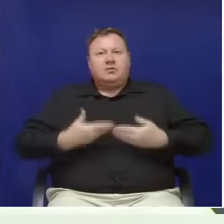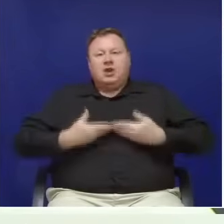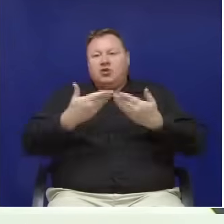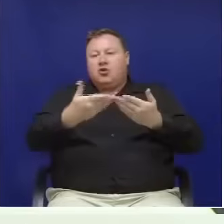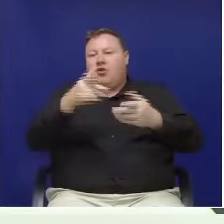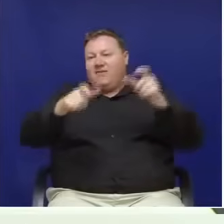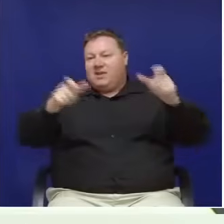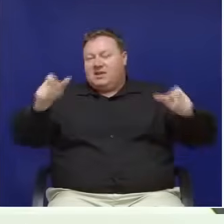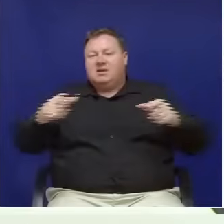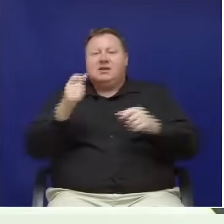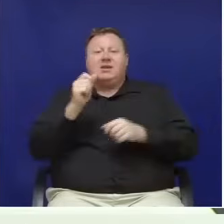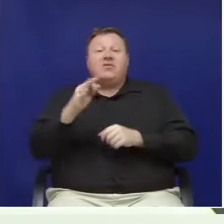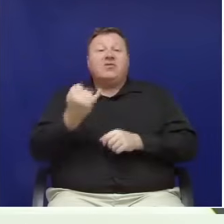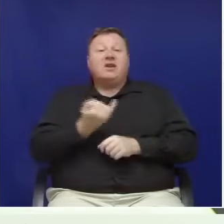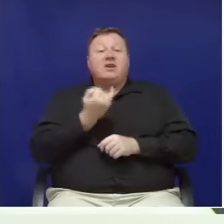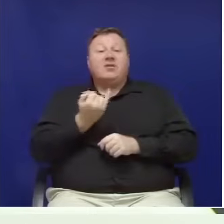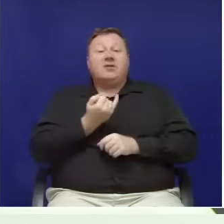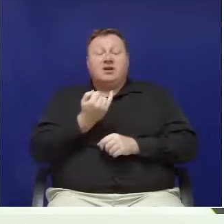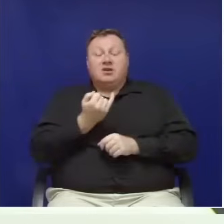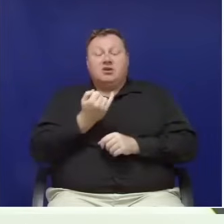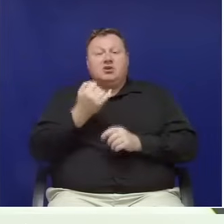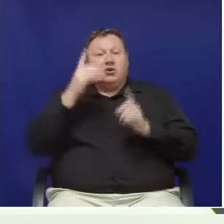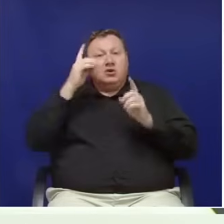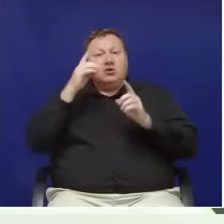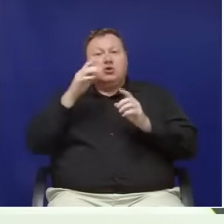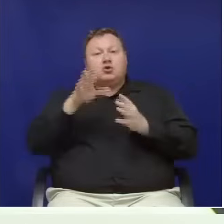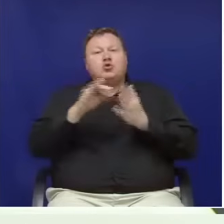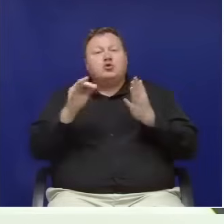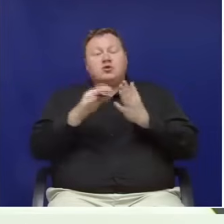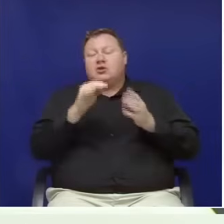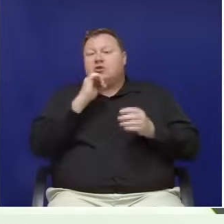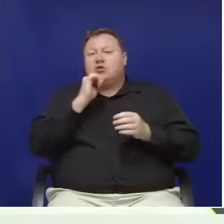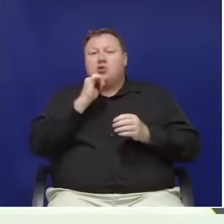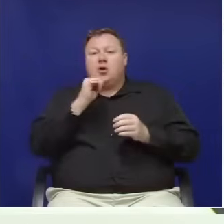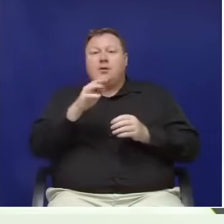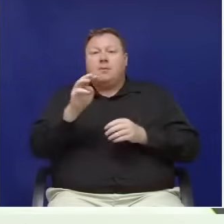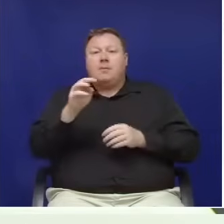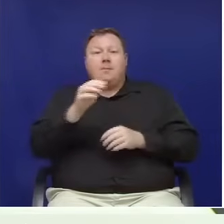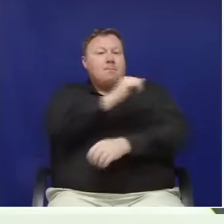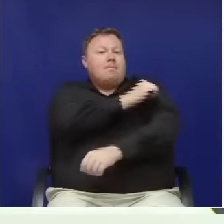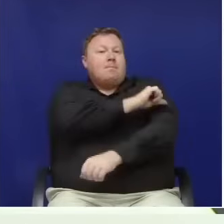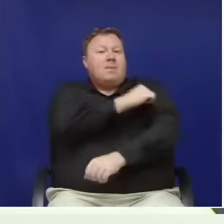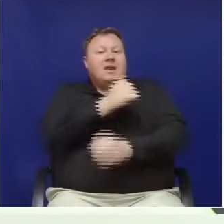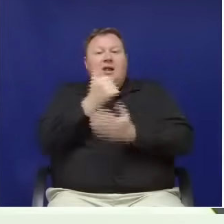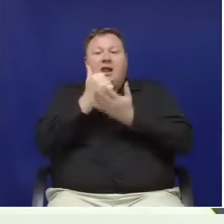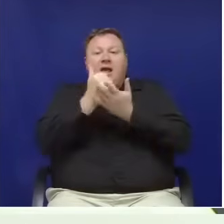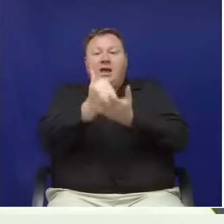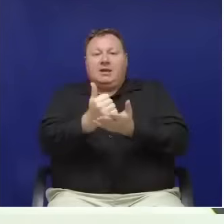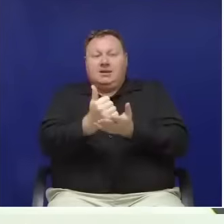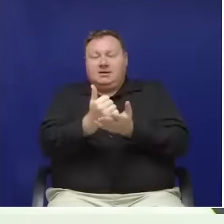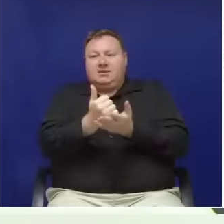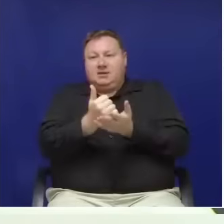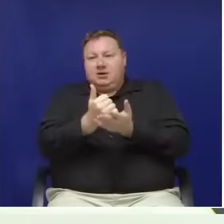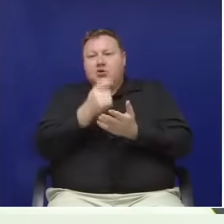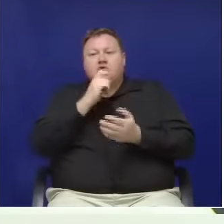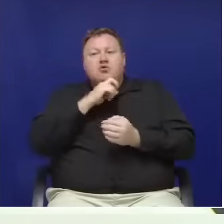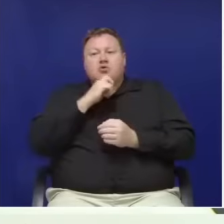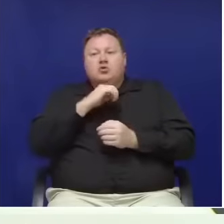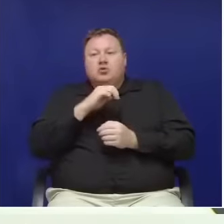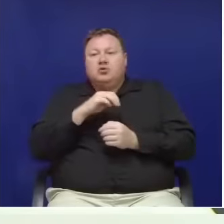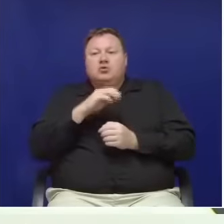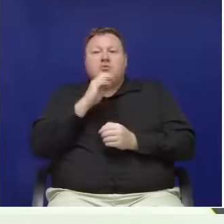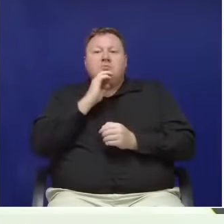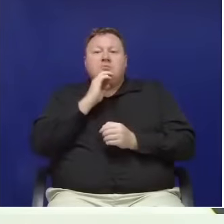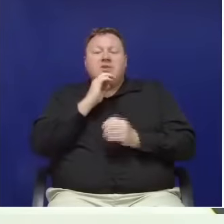individual chooses not to use a medical aid, it's a choice. Remember, the Constitution says that we can't force people. It's only us